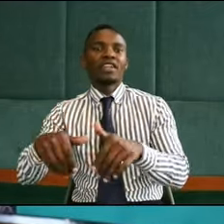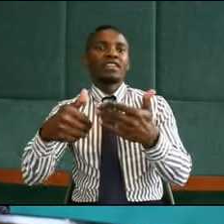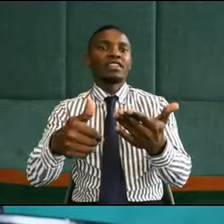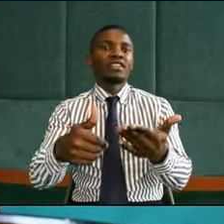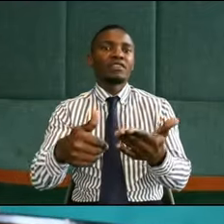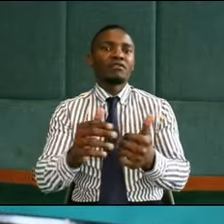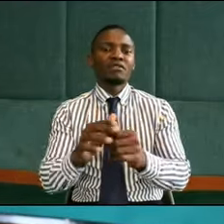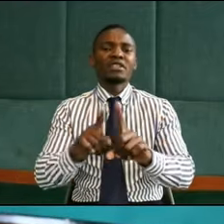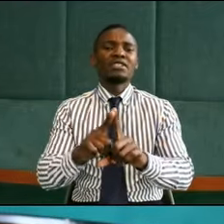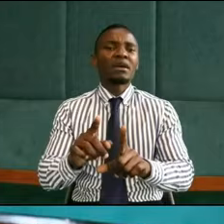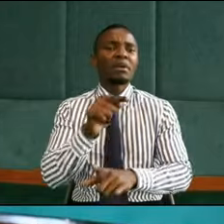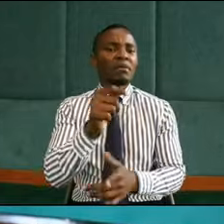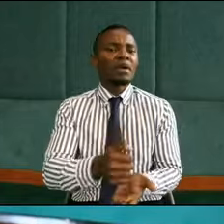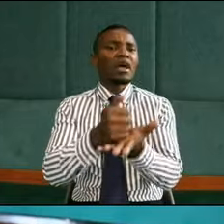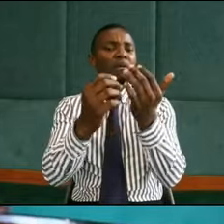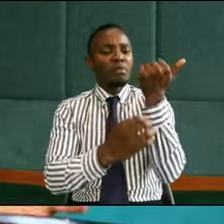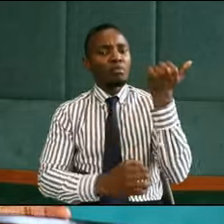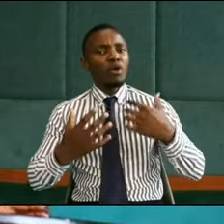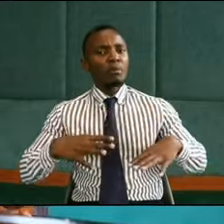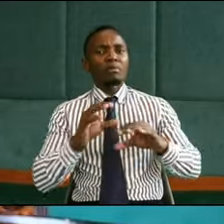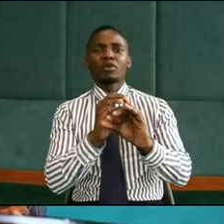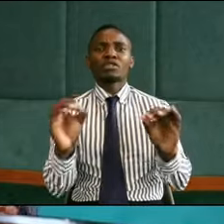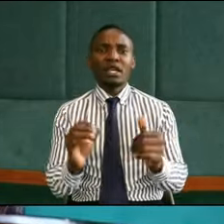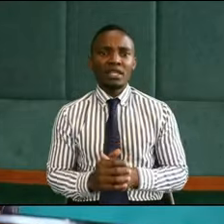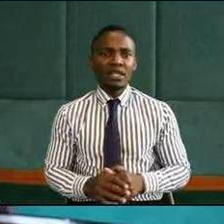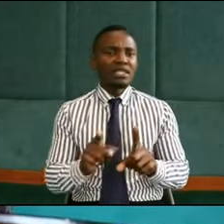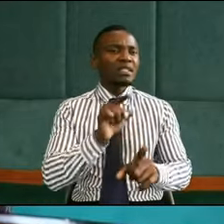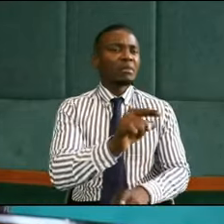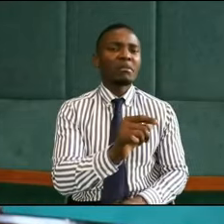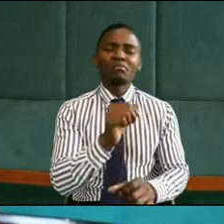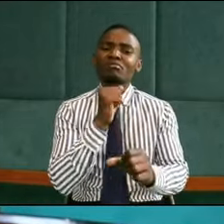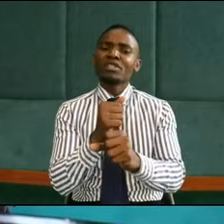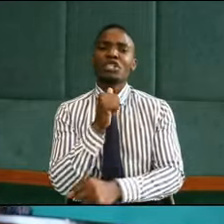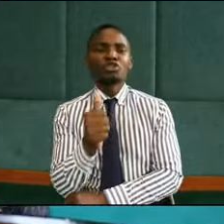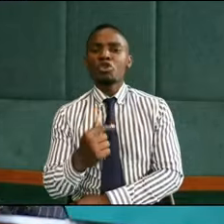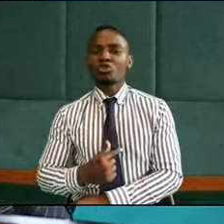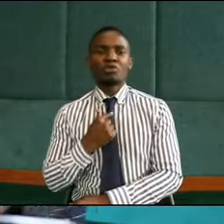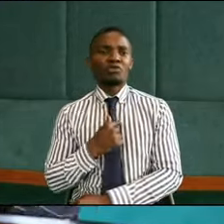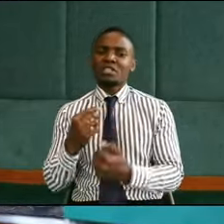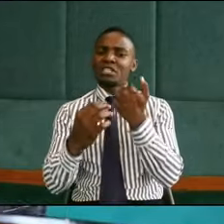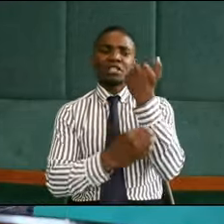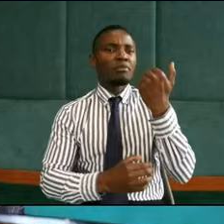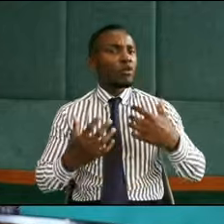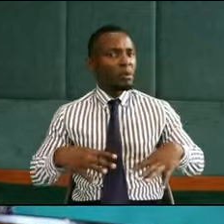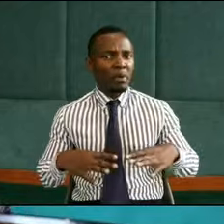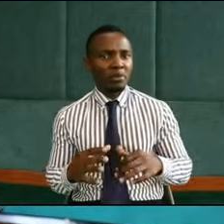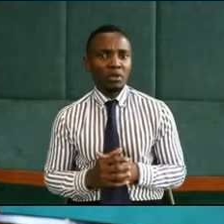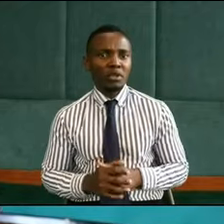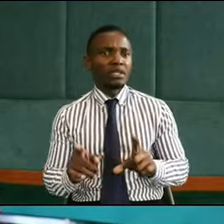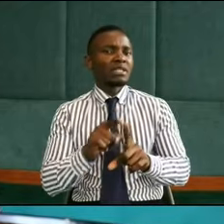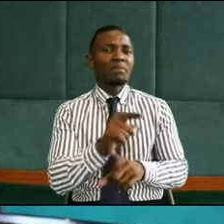sacrificed nothing to the poor. Judas visited not the poor. Judas thought